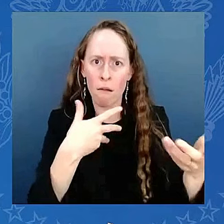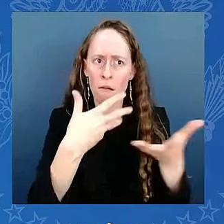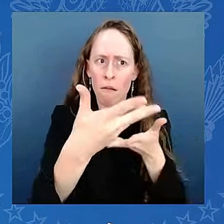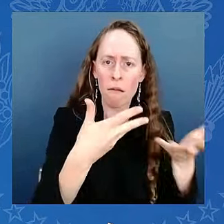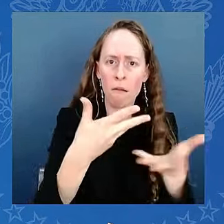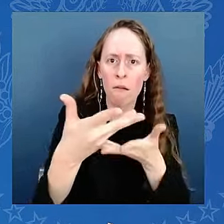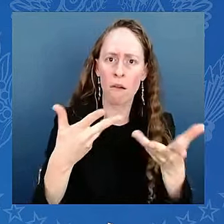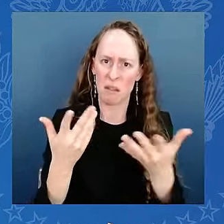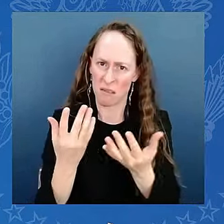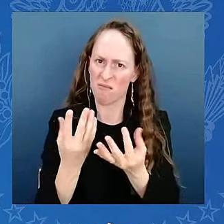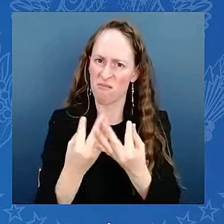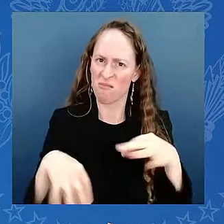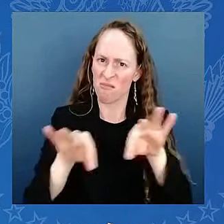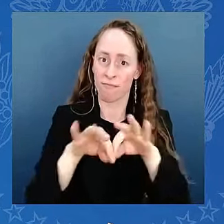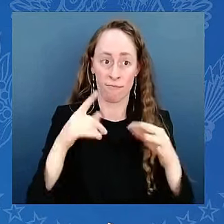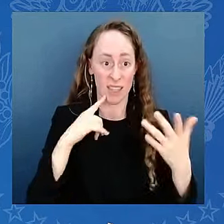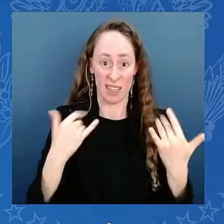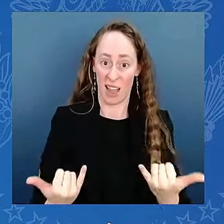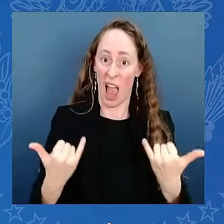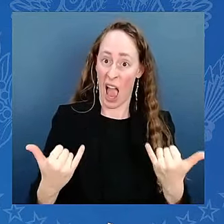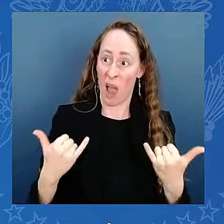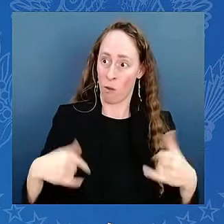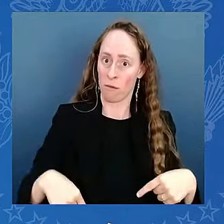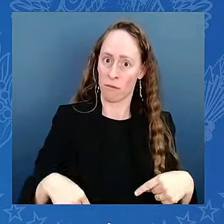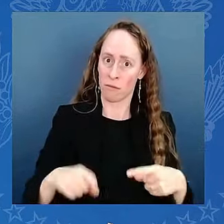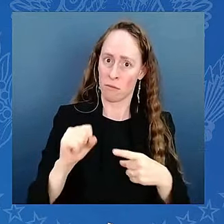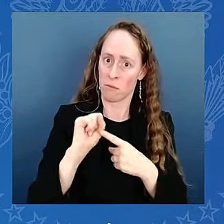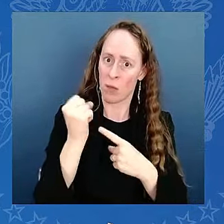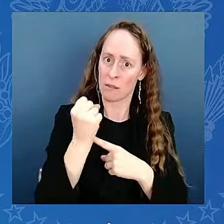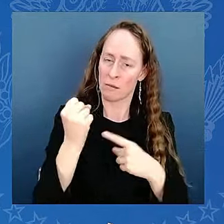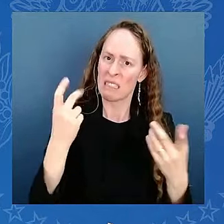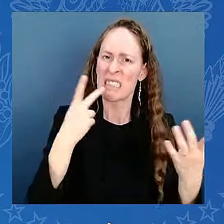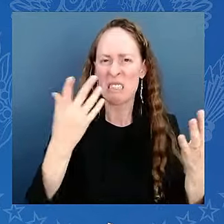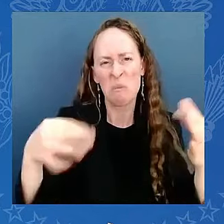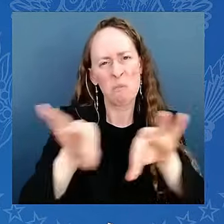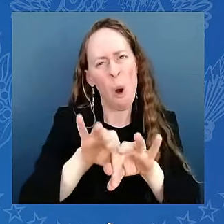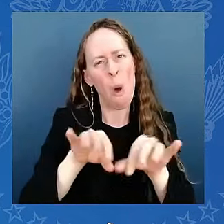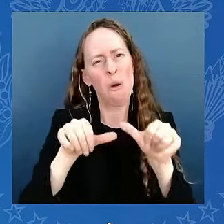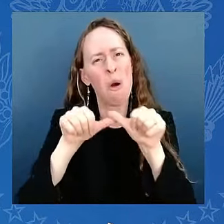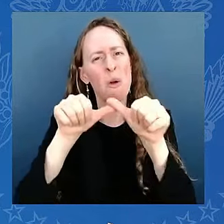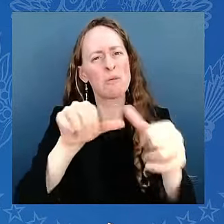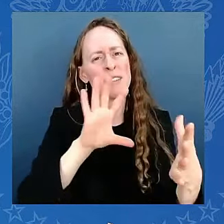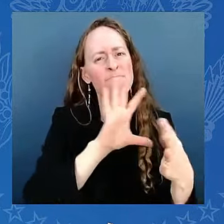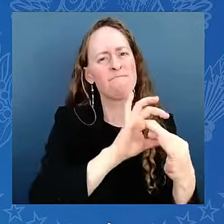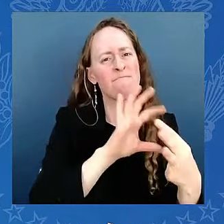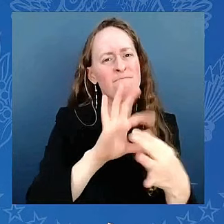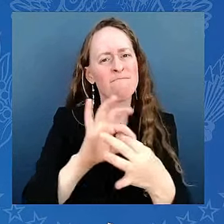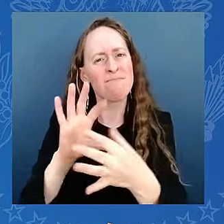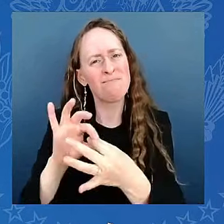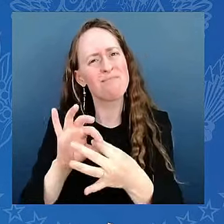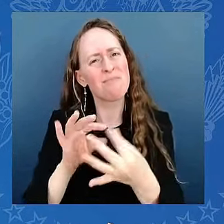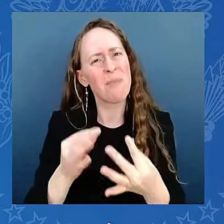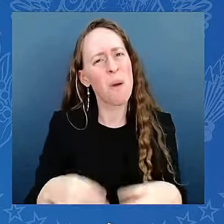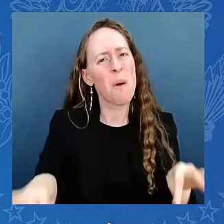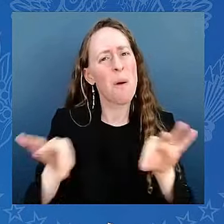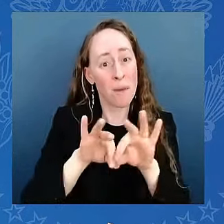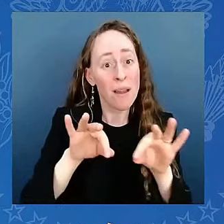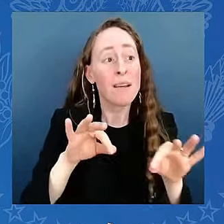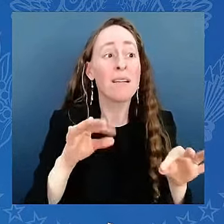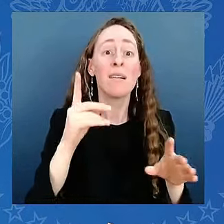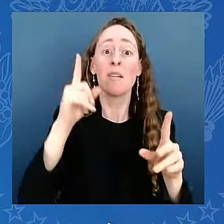sensitivity like this. Our alliances make our people safer, and we began to see that again